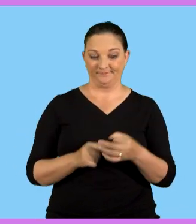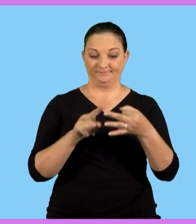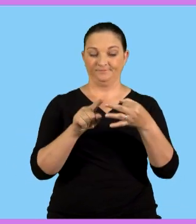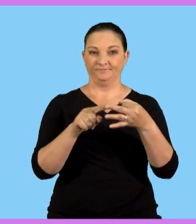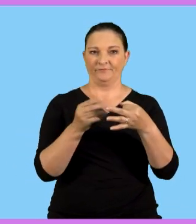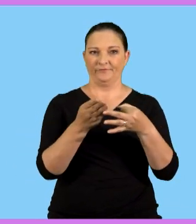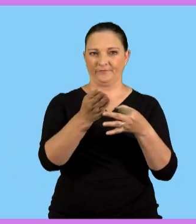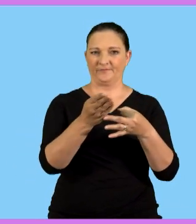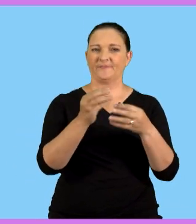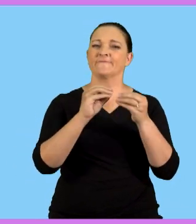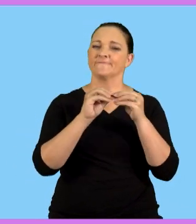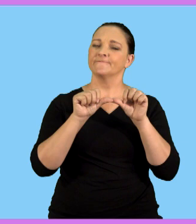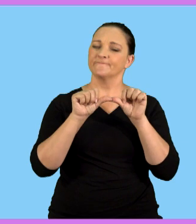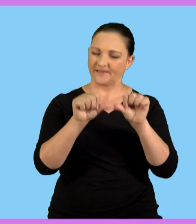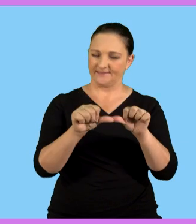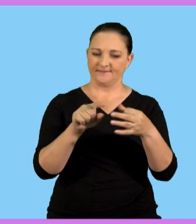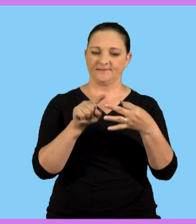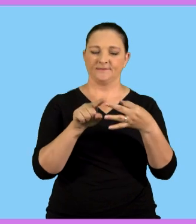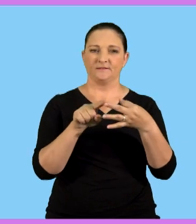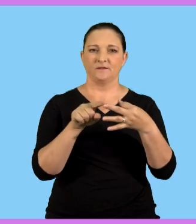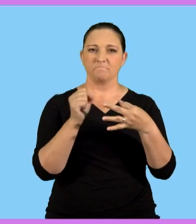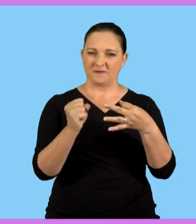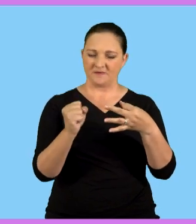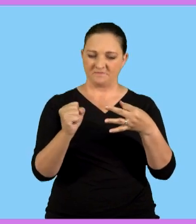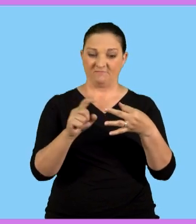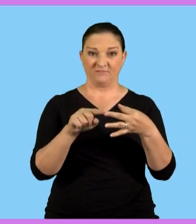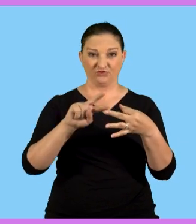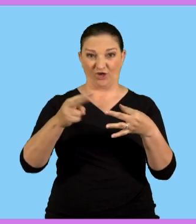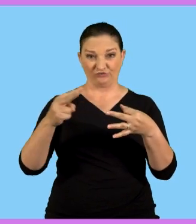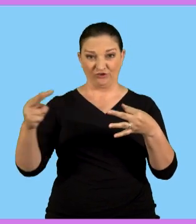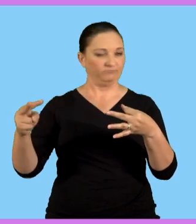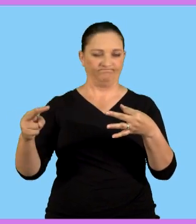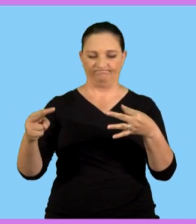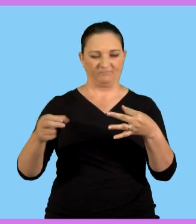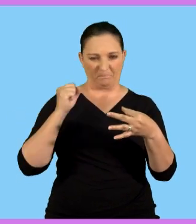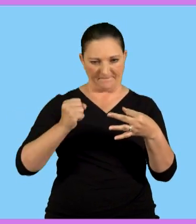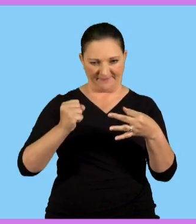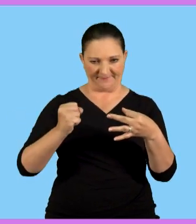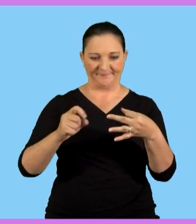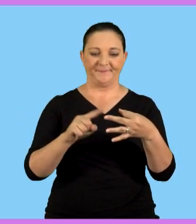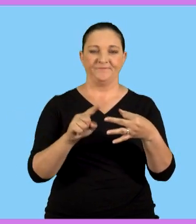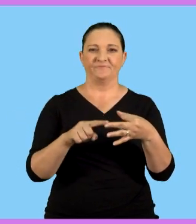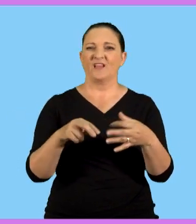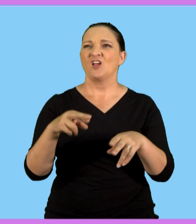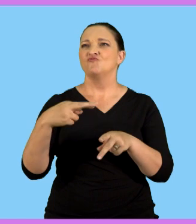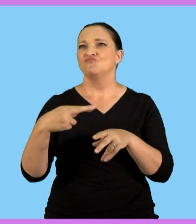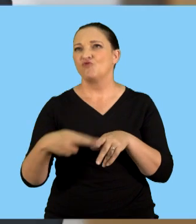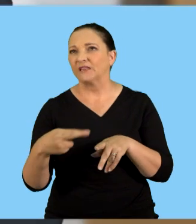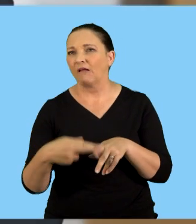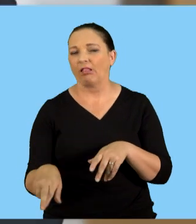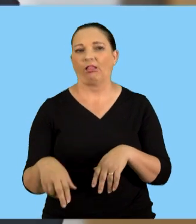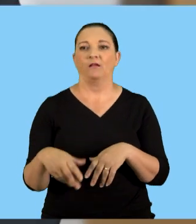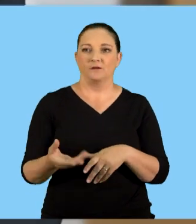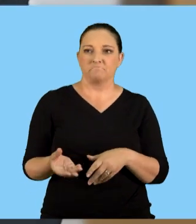We have fixed income, an income received that does not change every month. For example, rental